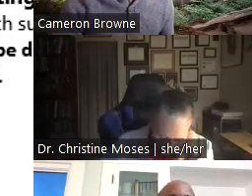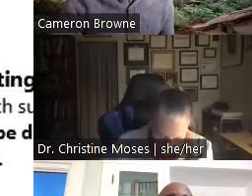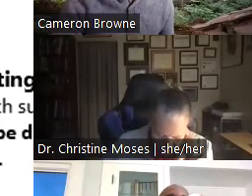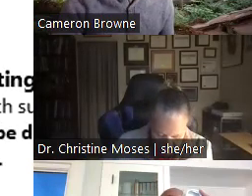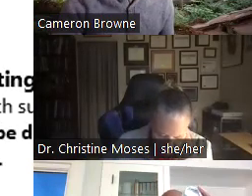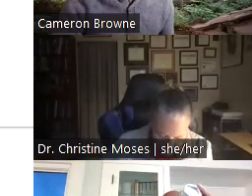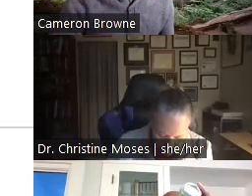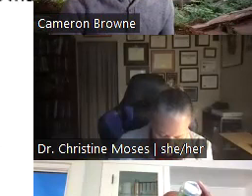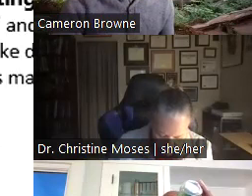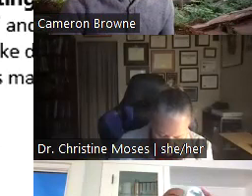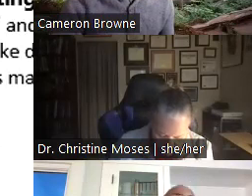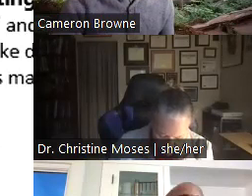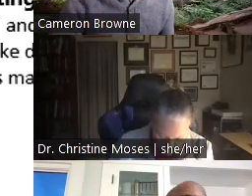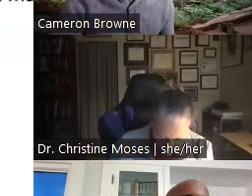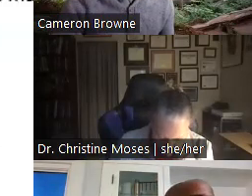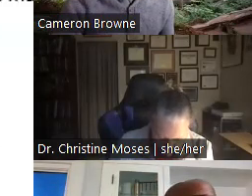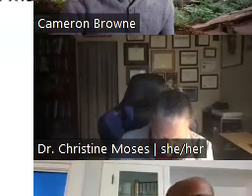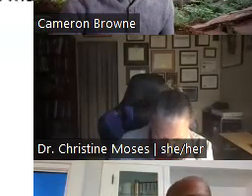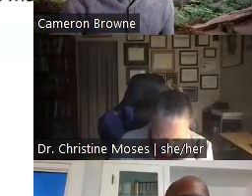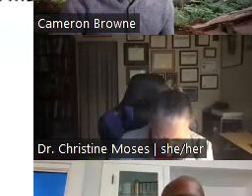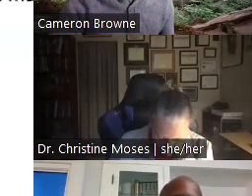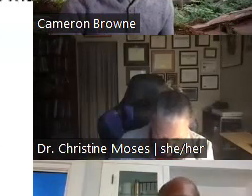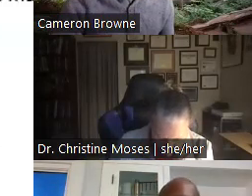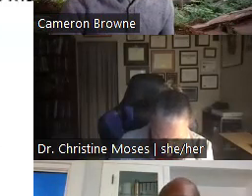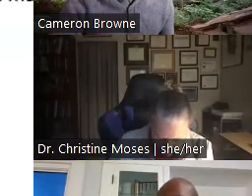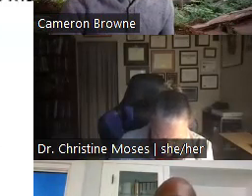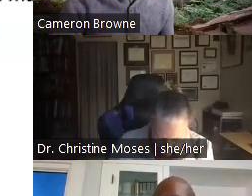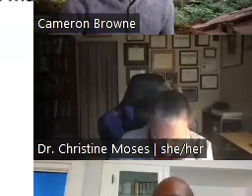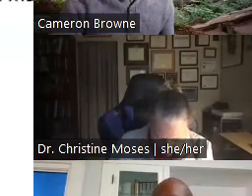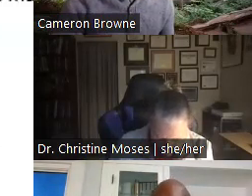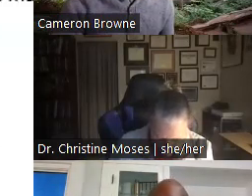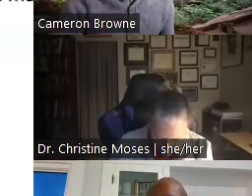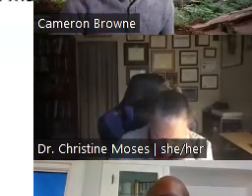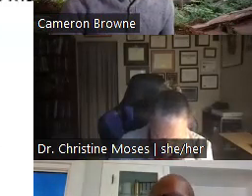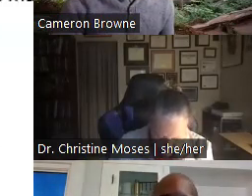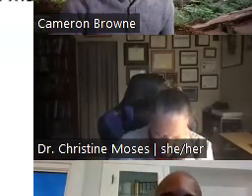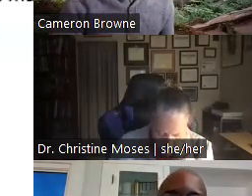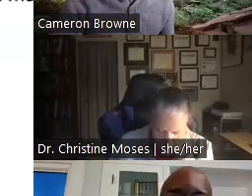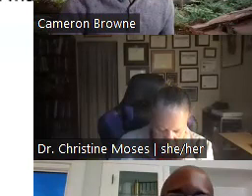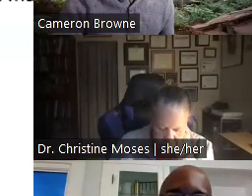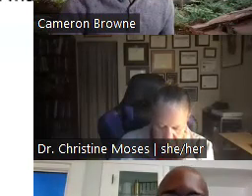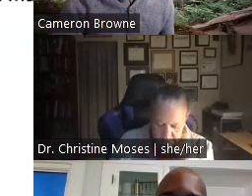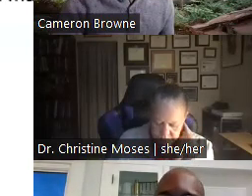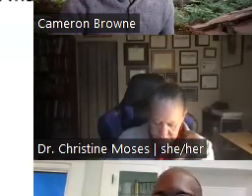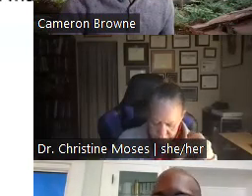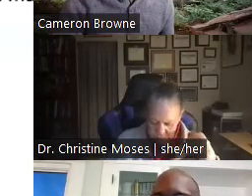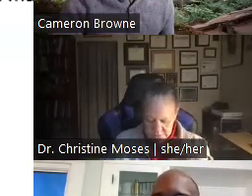just a quick run through of the definitions. This is not done in any way. Actually, two notes.